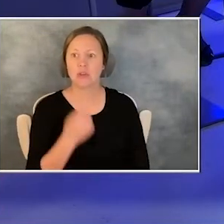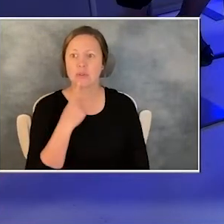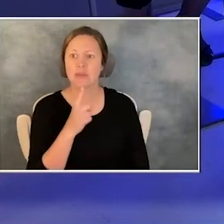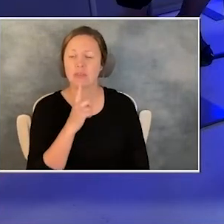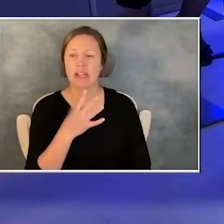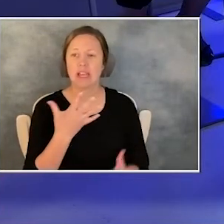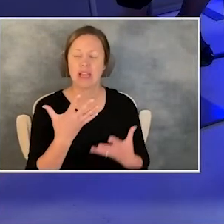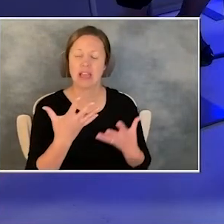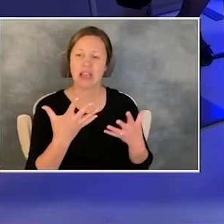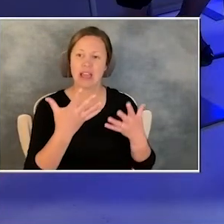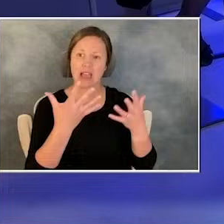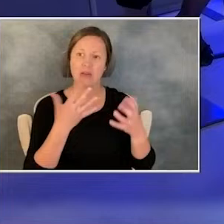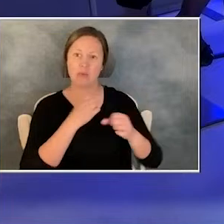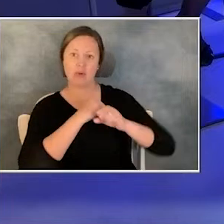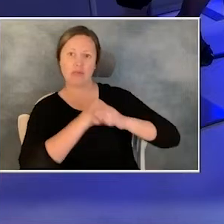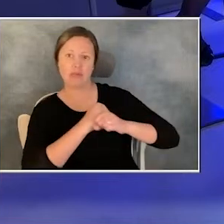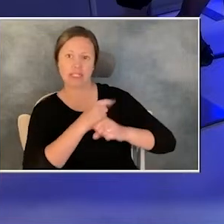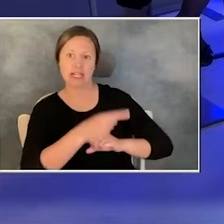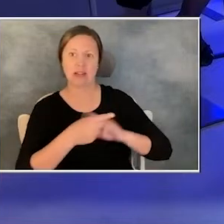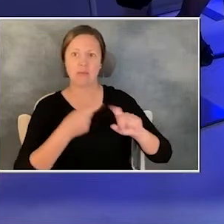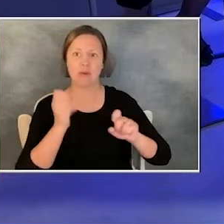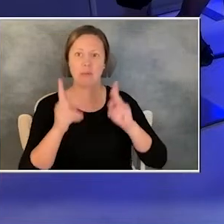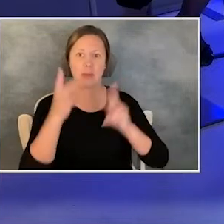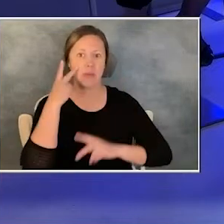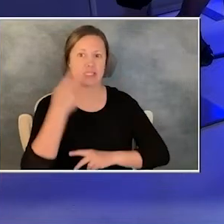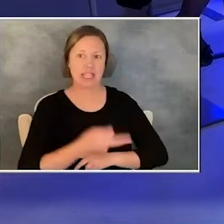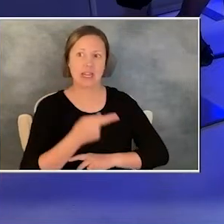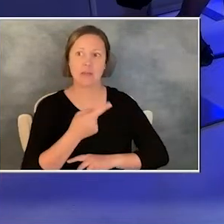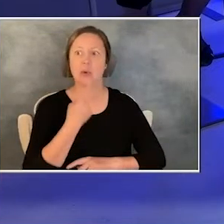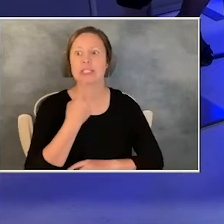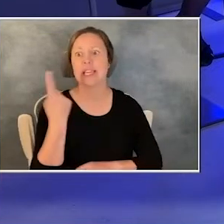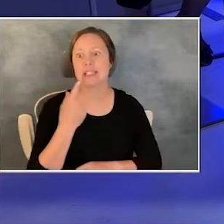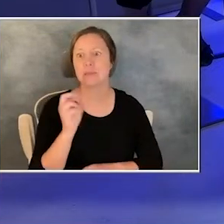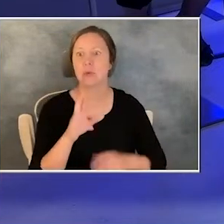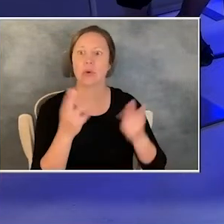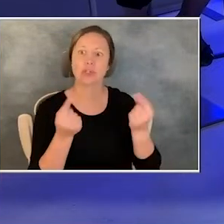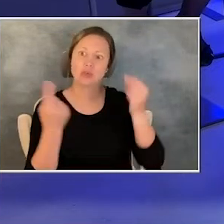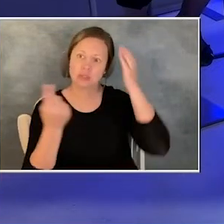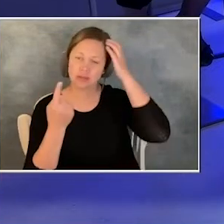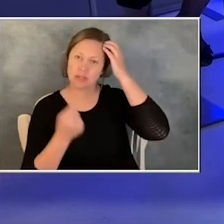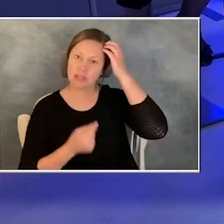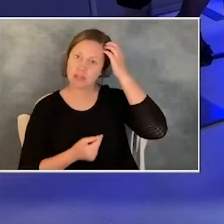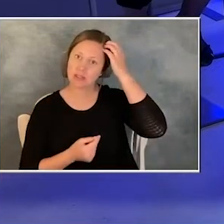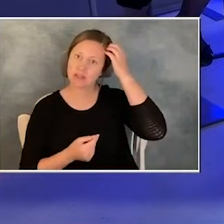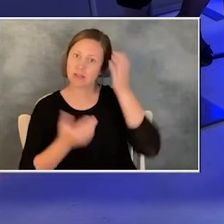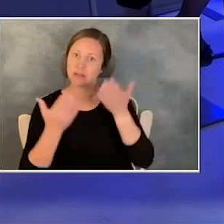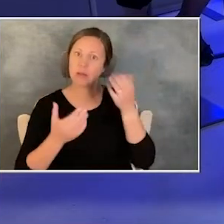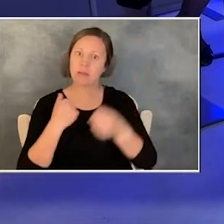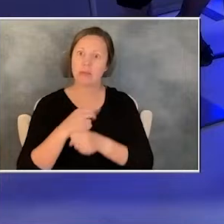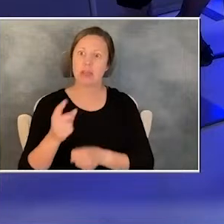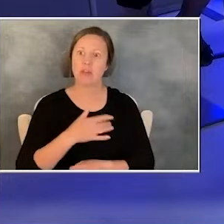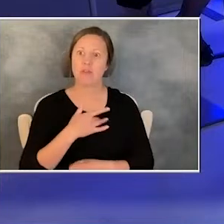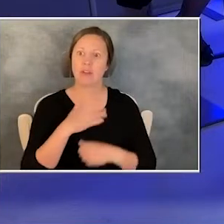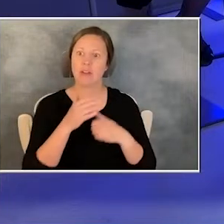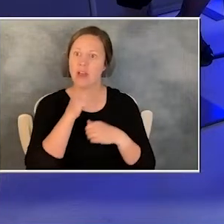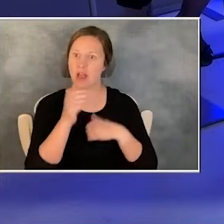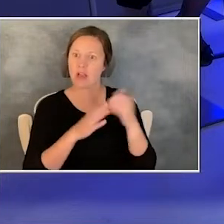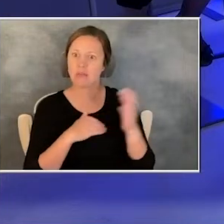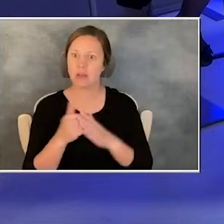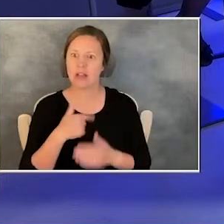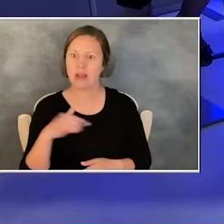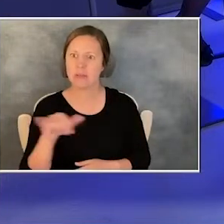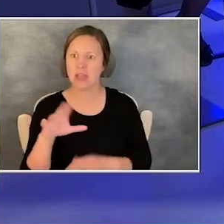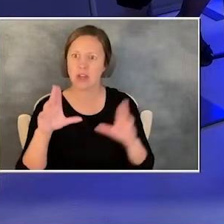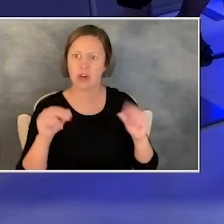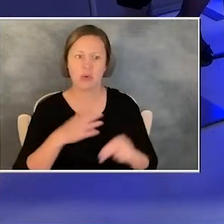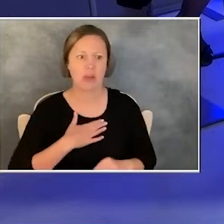people seeing him, and he'll say something or he'll do something. And That I'm like, might make you uncomfortable. Right, and I'm like, no, I'm there for it. Let's do it. It's okay. And